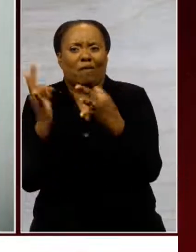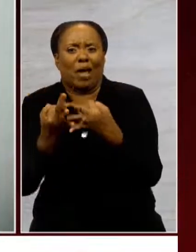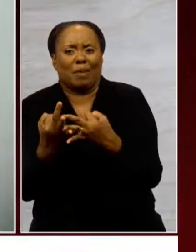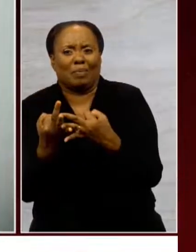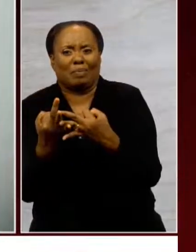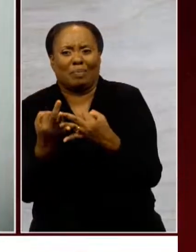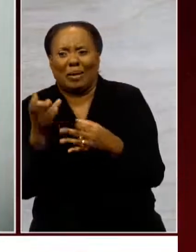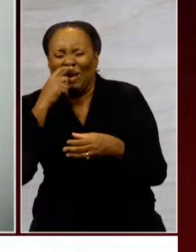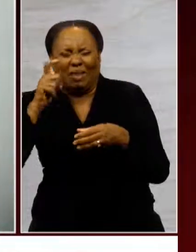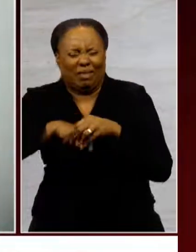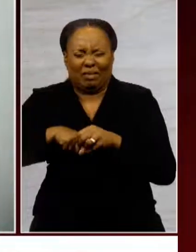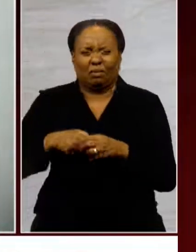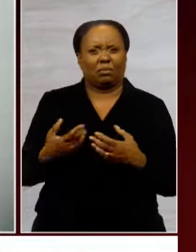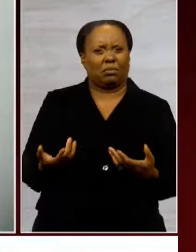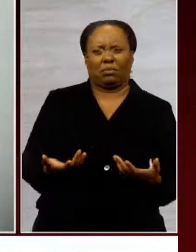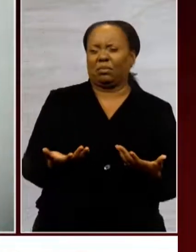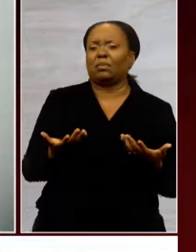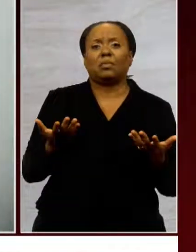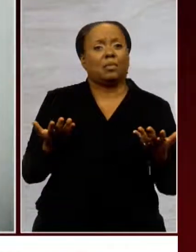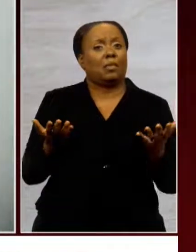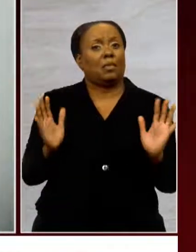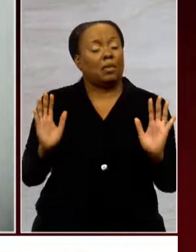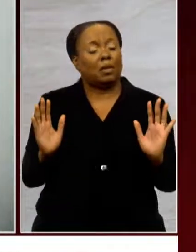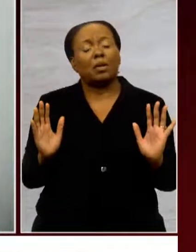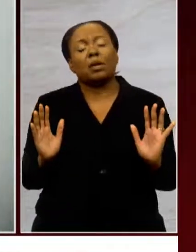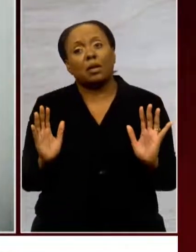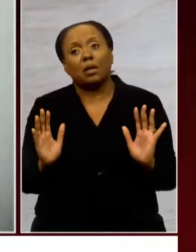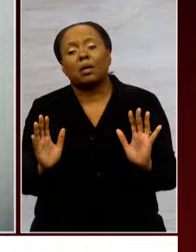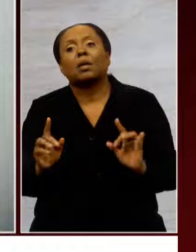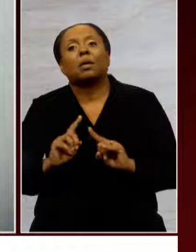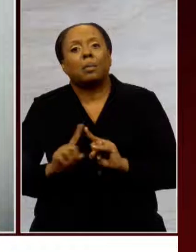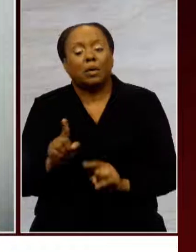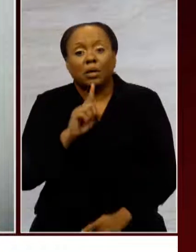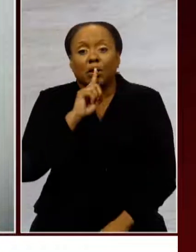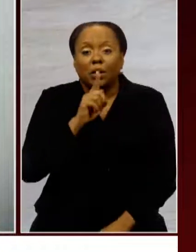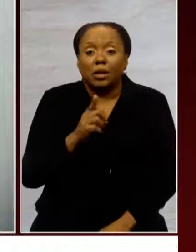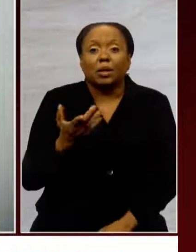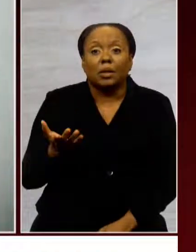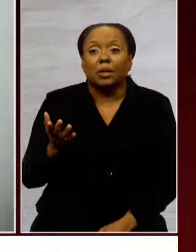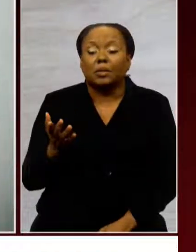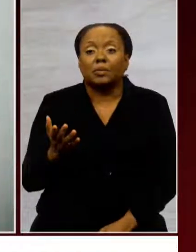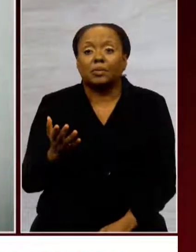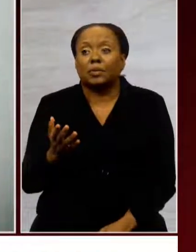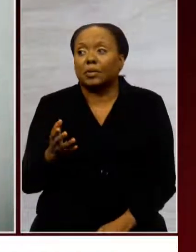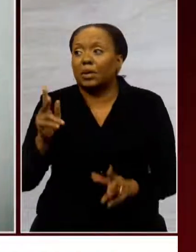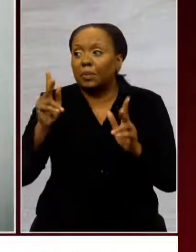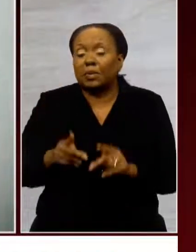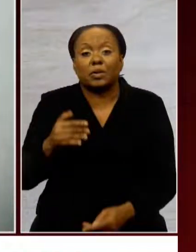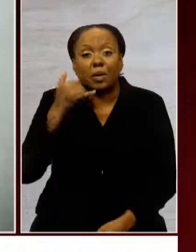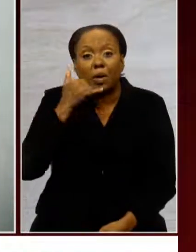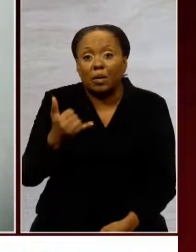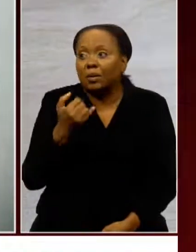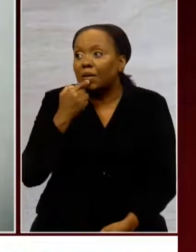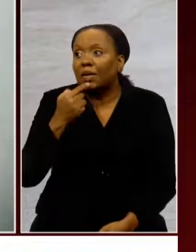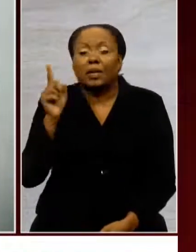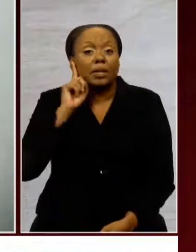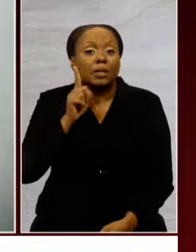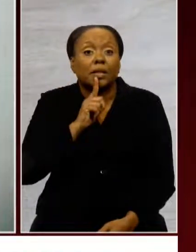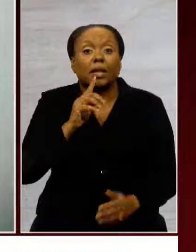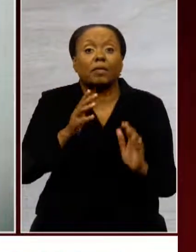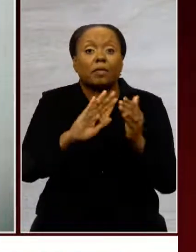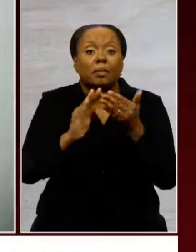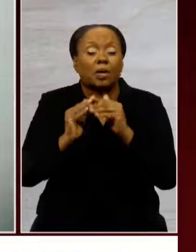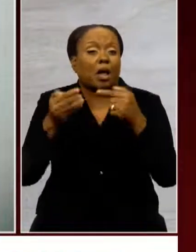areas that are covered. So that is one of the areas. But what the caller is saying is true. The deaf community, they struggle in